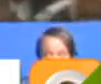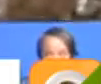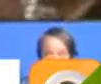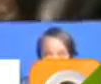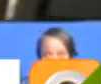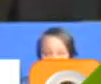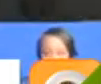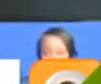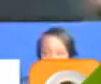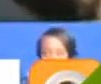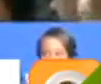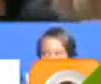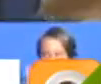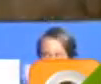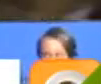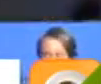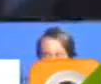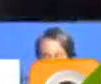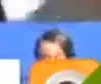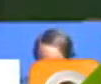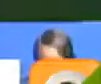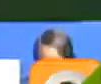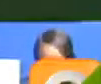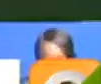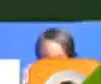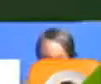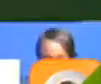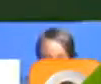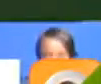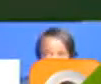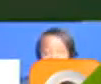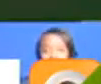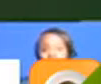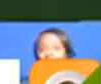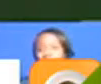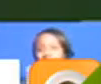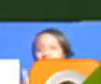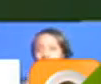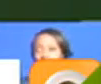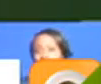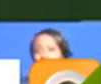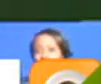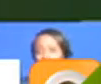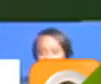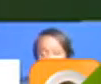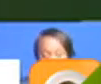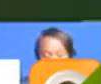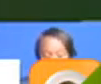Sande Sana, Waheshimiwa, Keti Chini. And then we have,